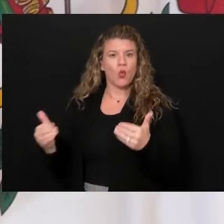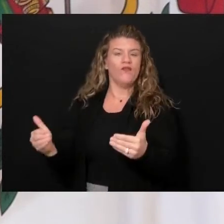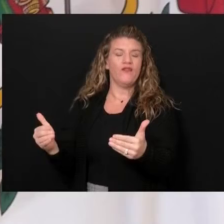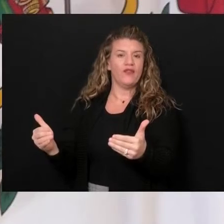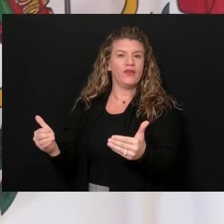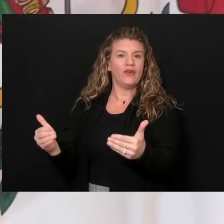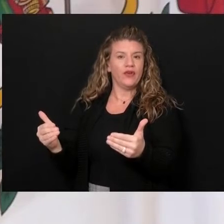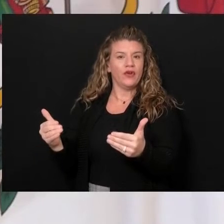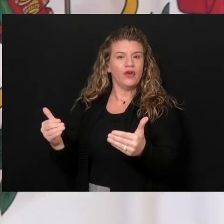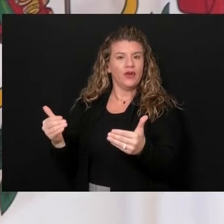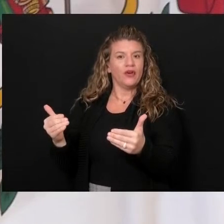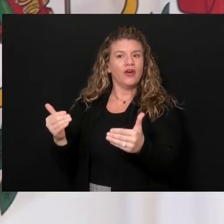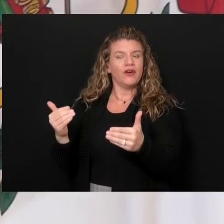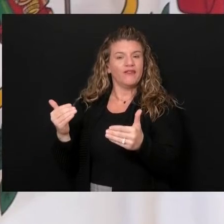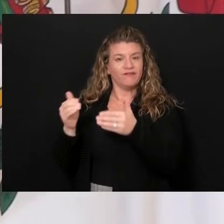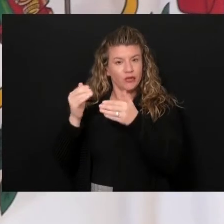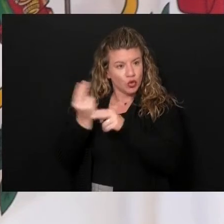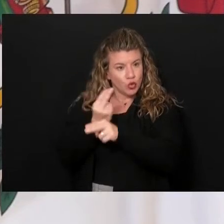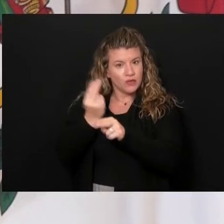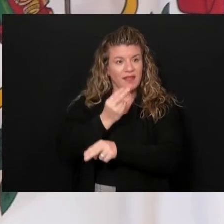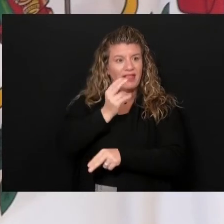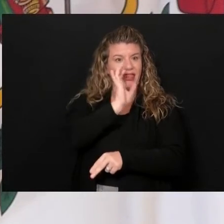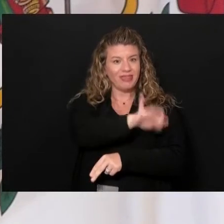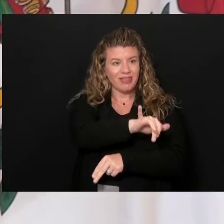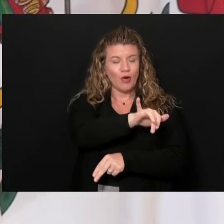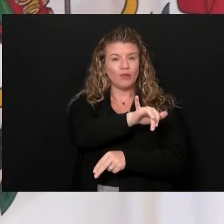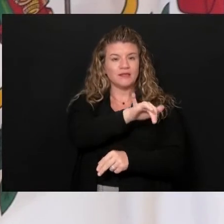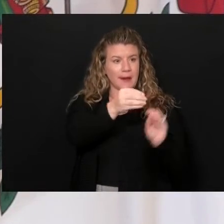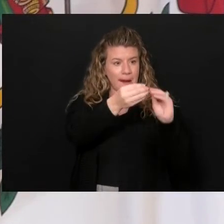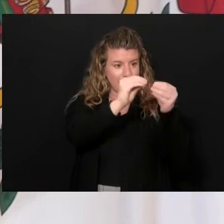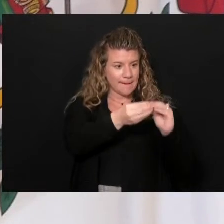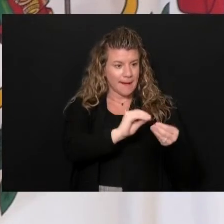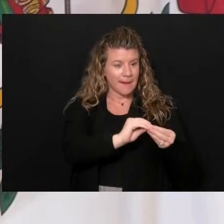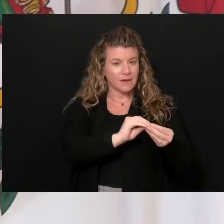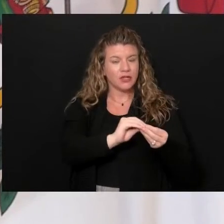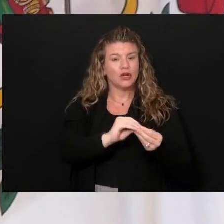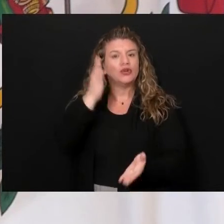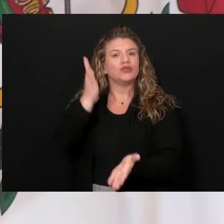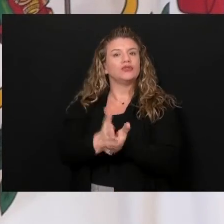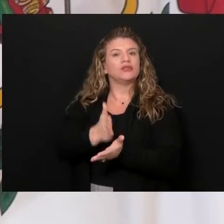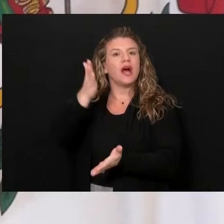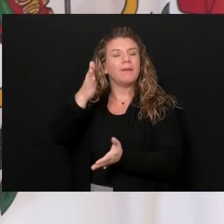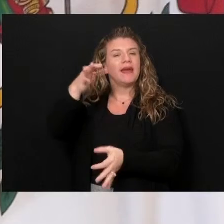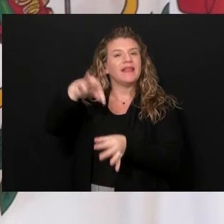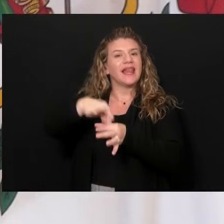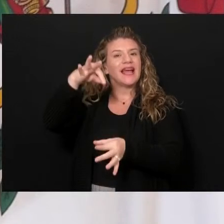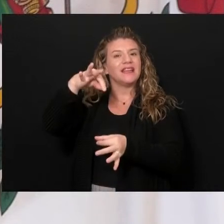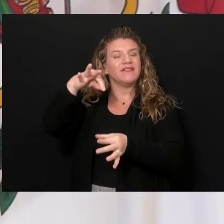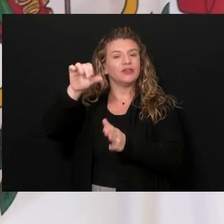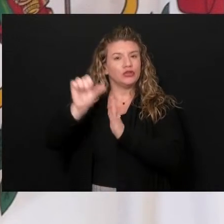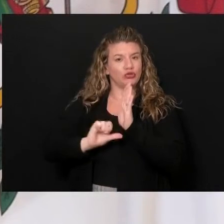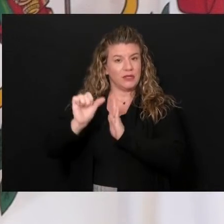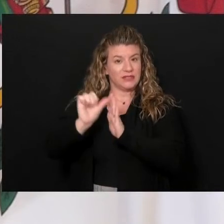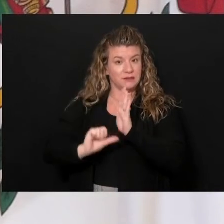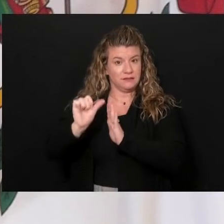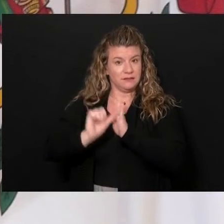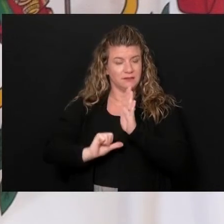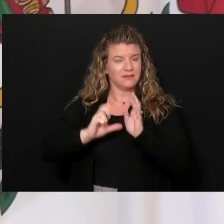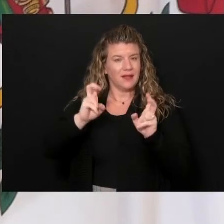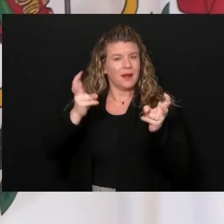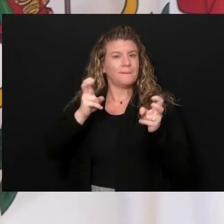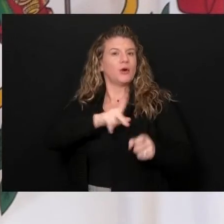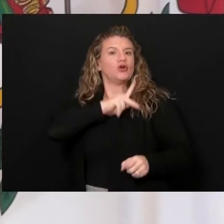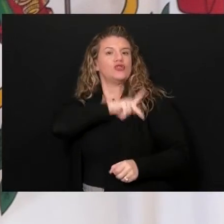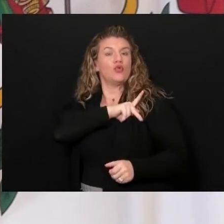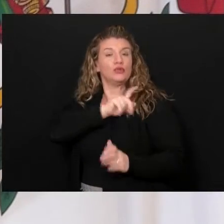immediately upon that guidance to stopping the elective surgeries. Well, in that